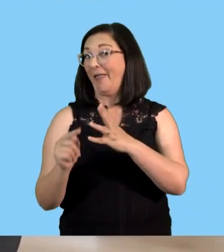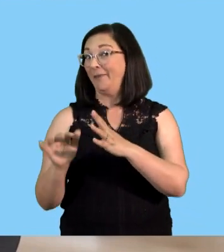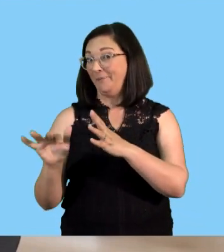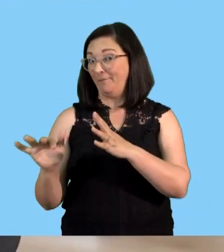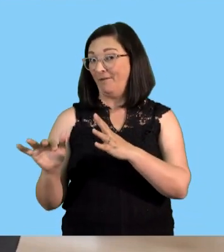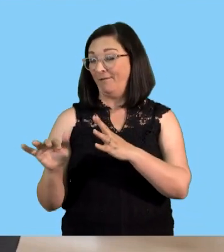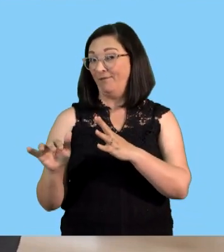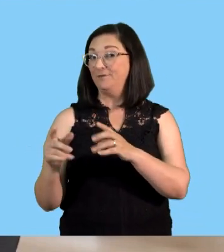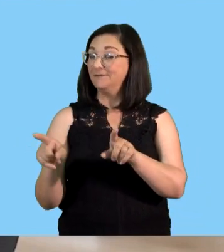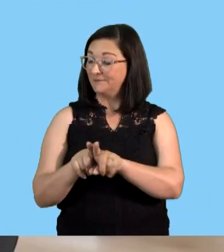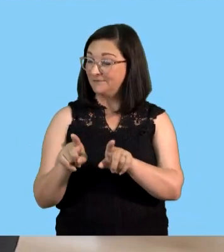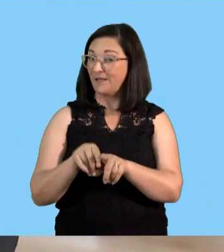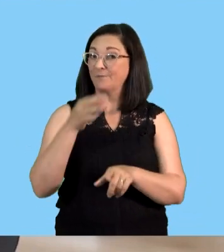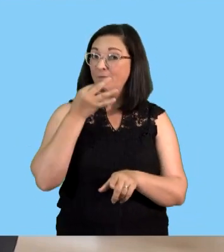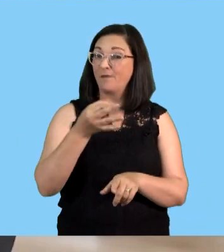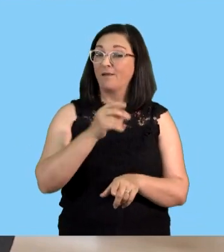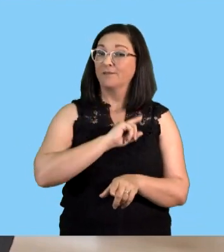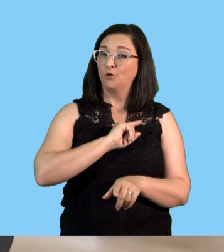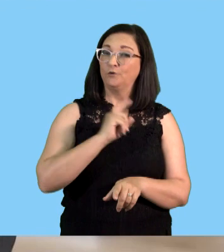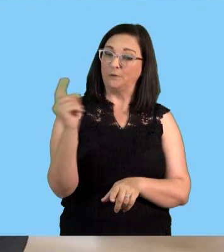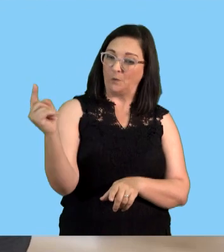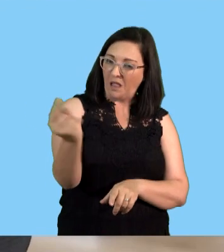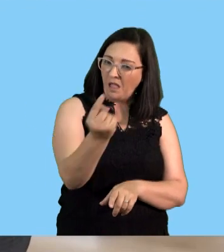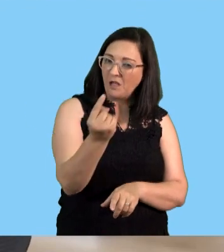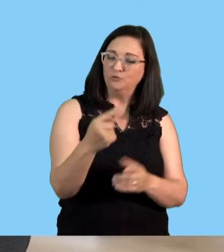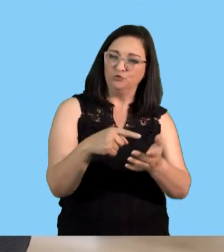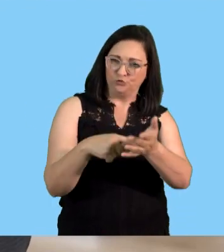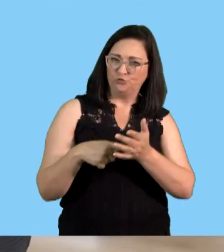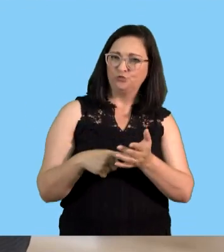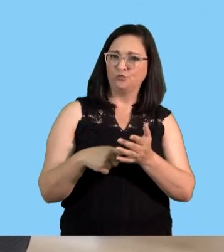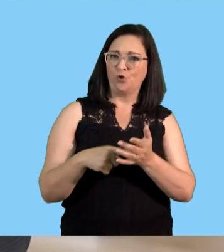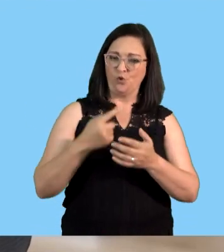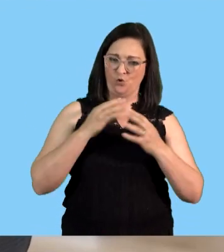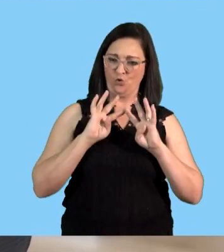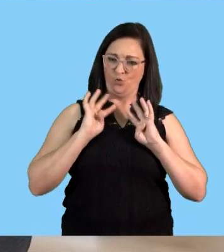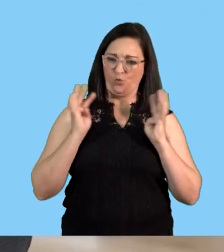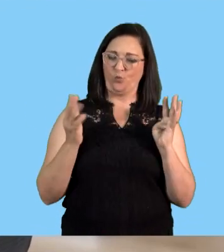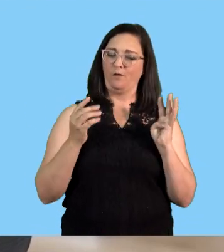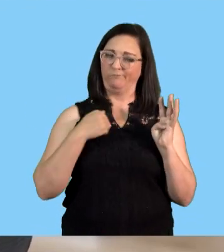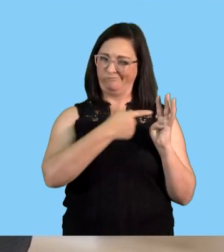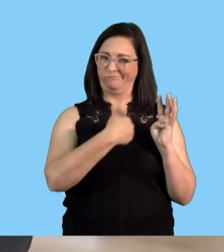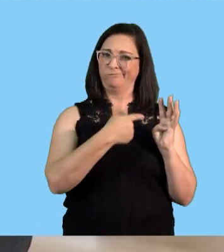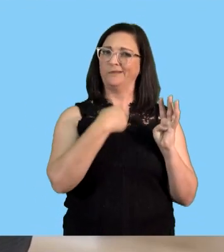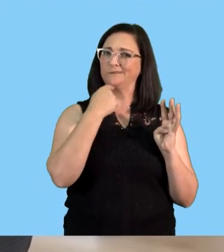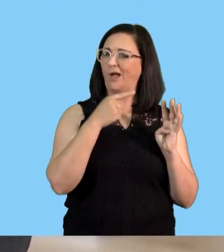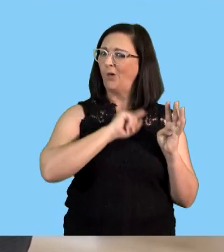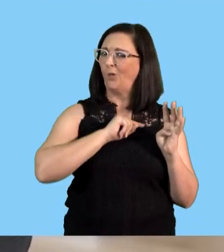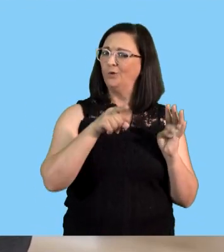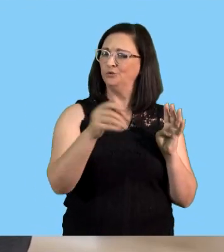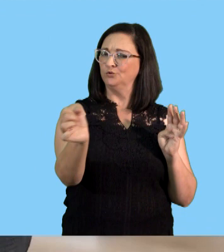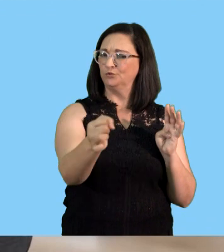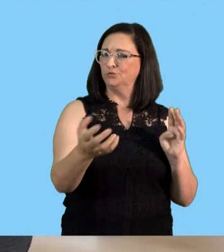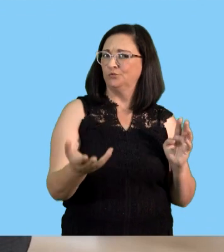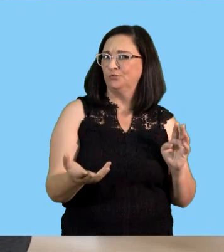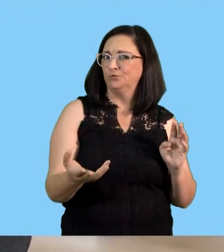person who has applied for the job. So you need to show interest in the business, because you need to give us reasons why you should be